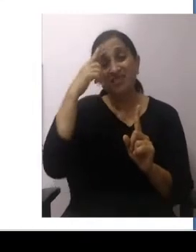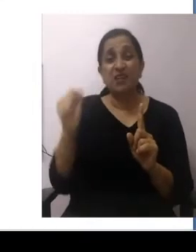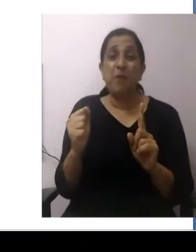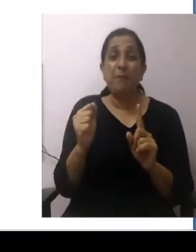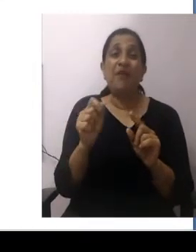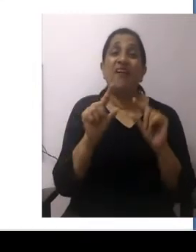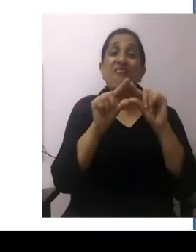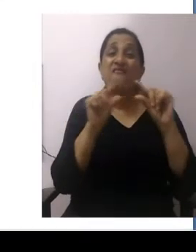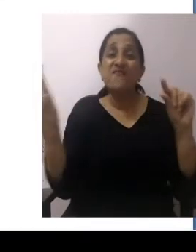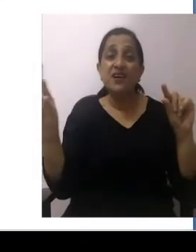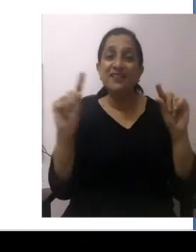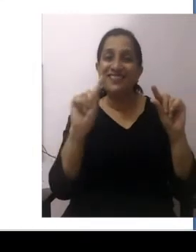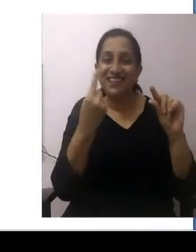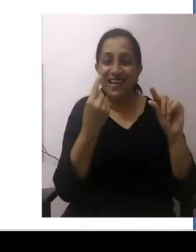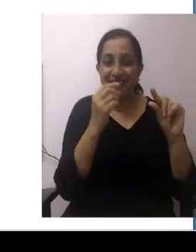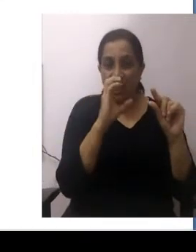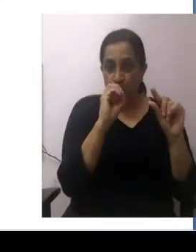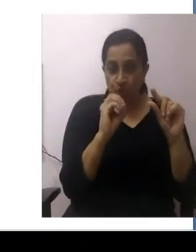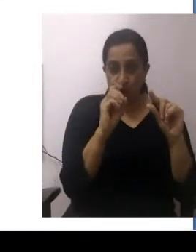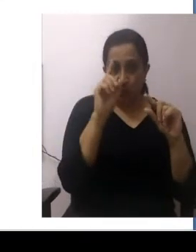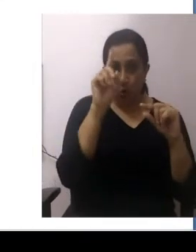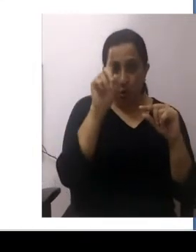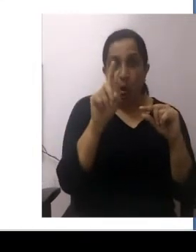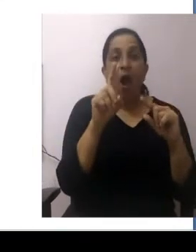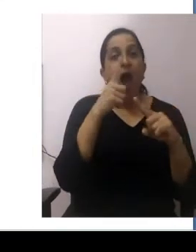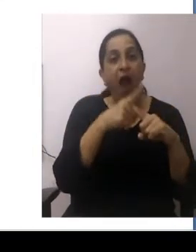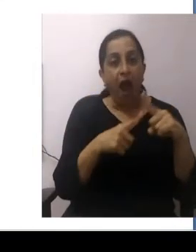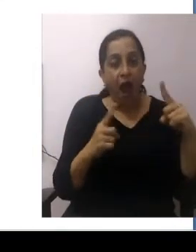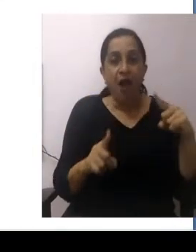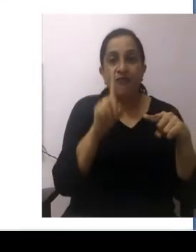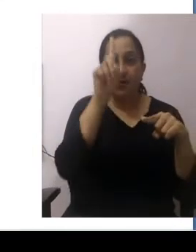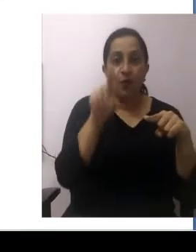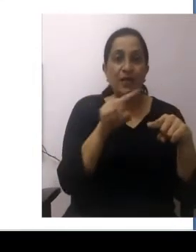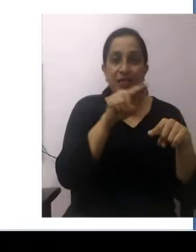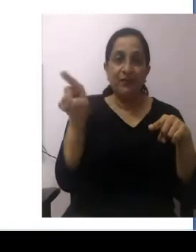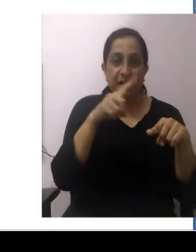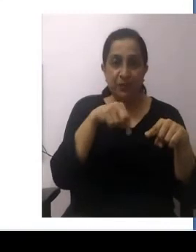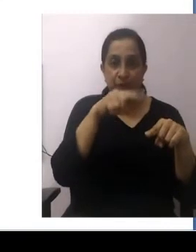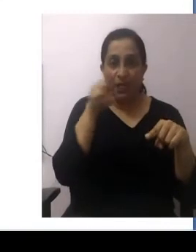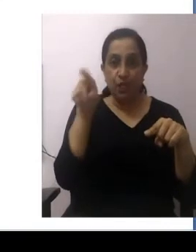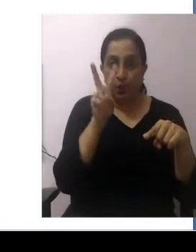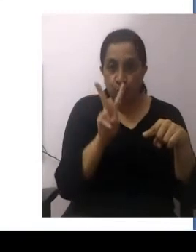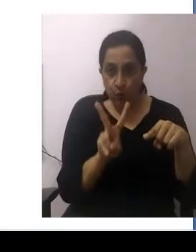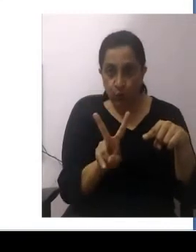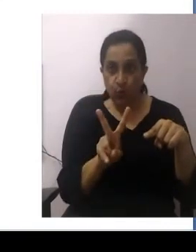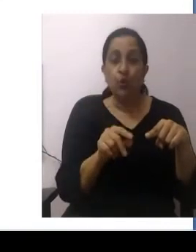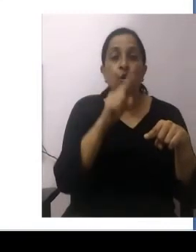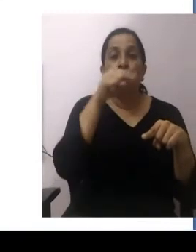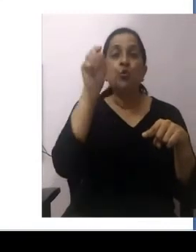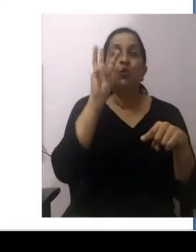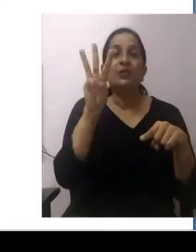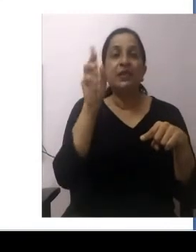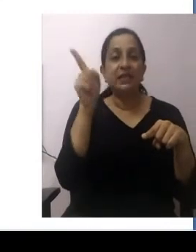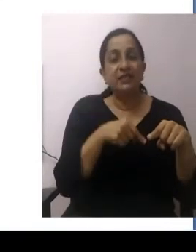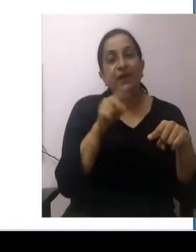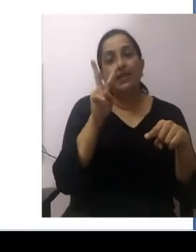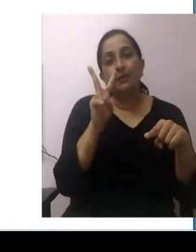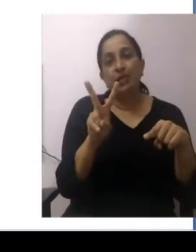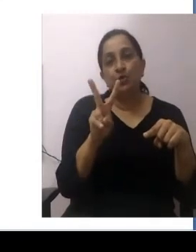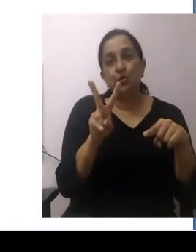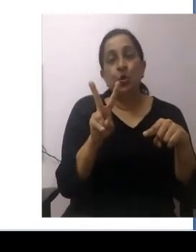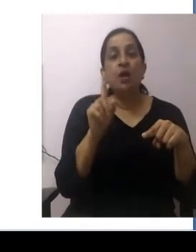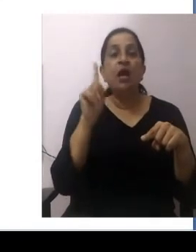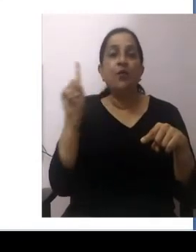values: 0, half, 1 over root 2, root 3 by 2 and 1. It is in increasing